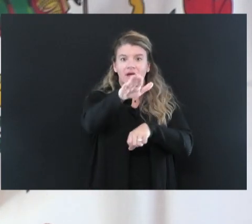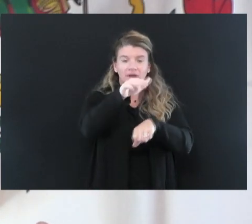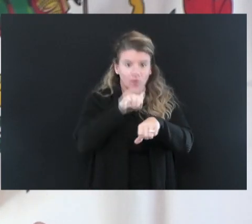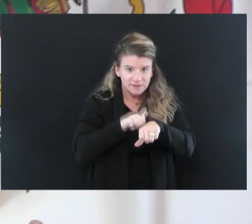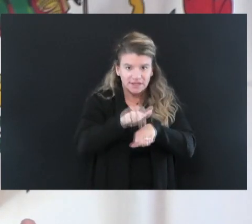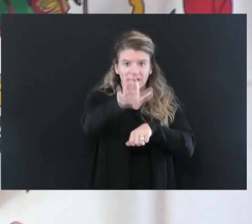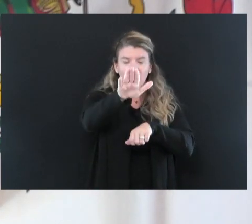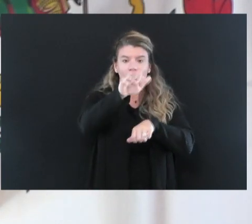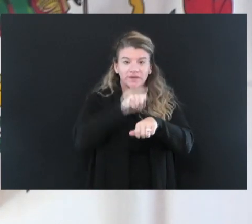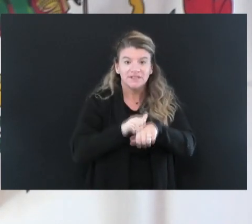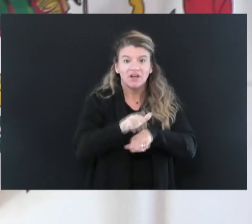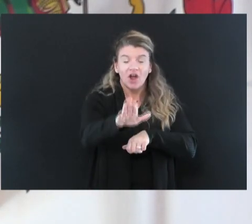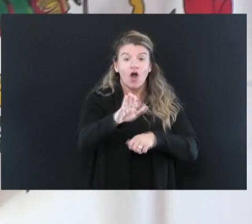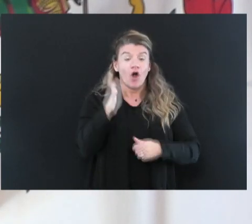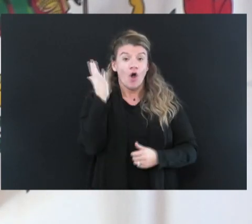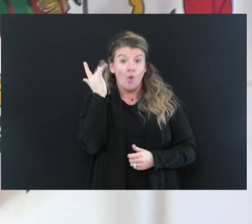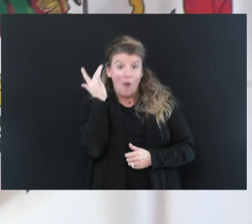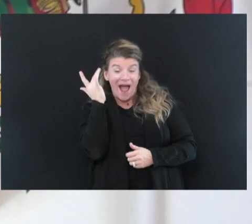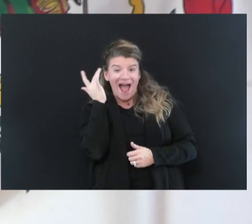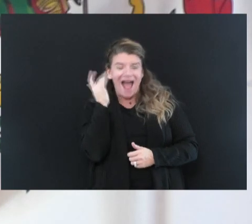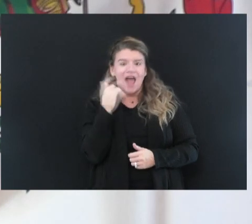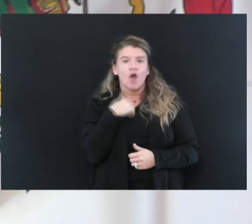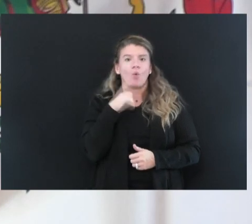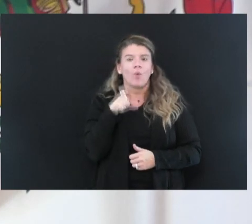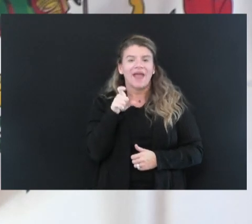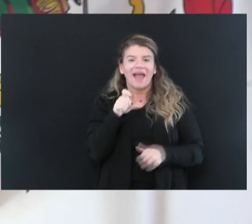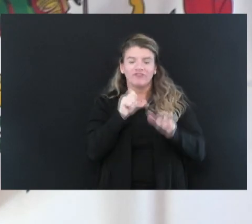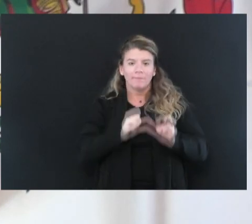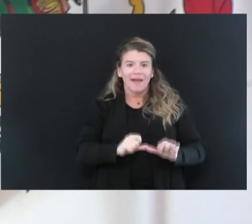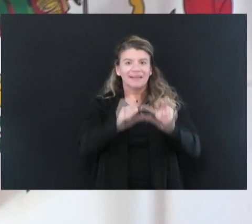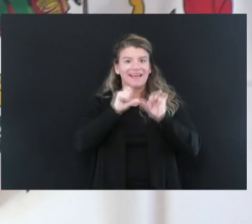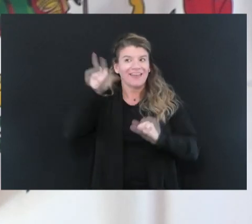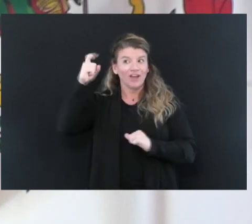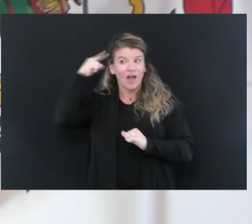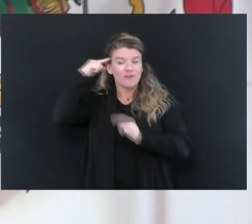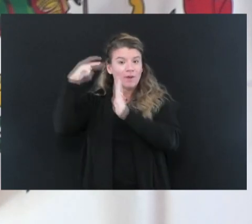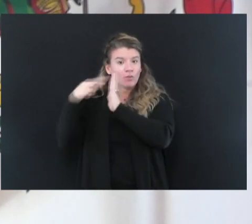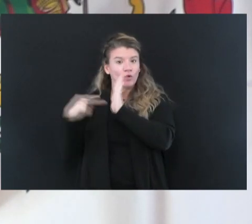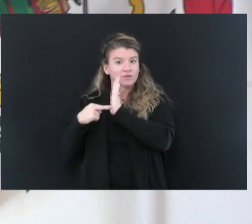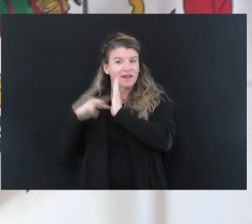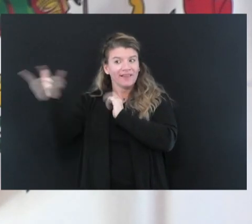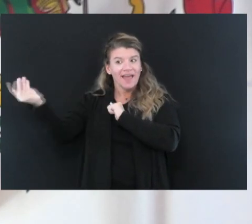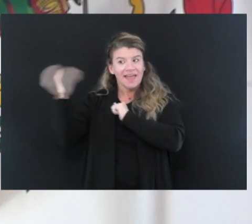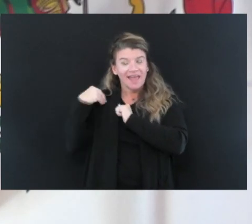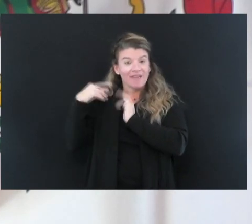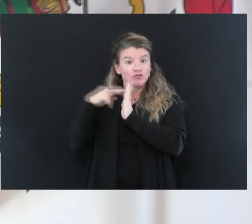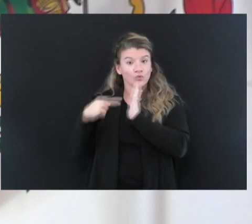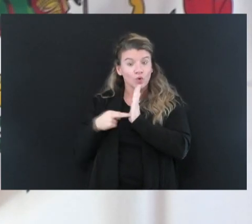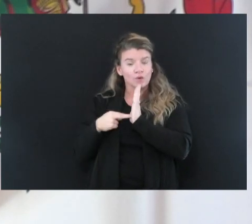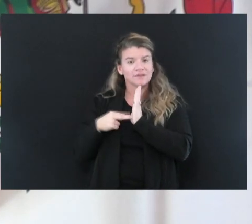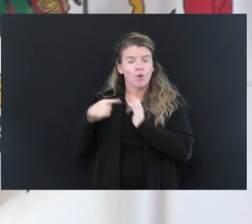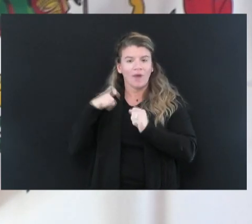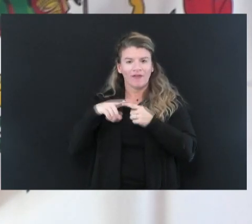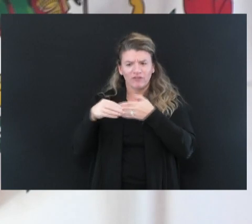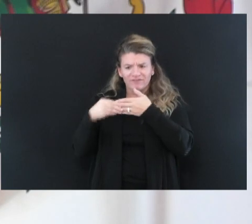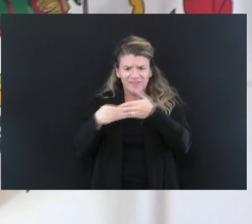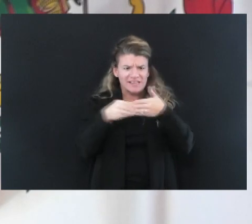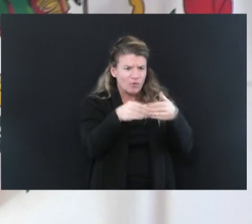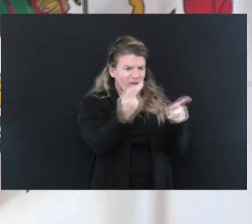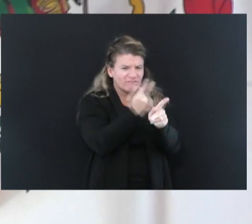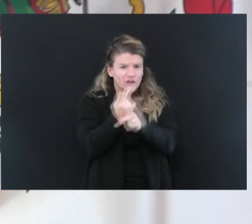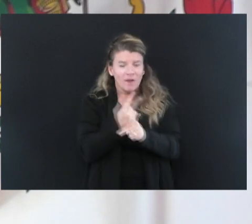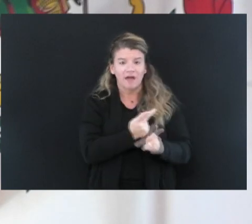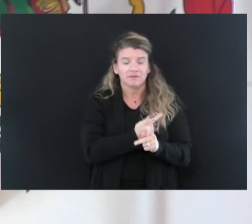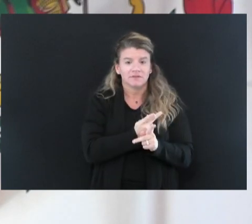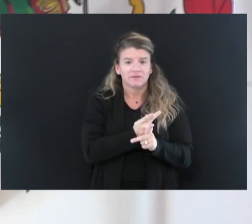order for us to maintain those flexibilities in government. They're pledged. West Virginia, they're